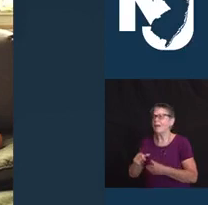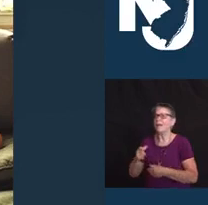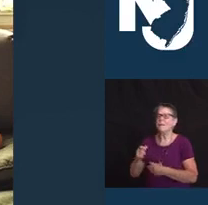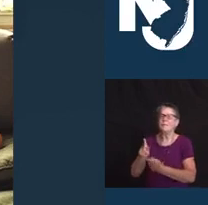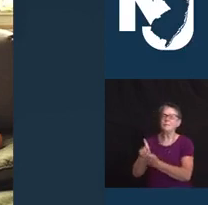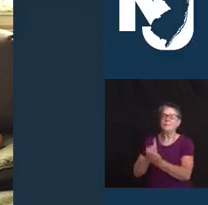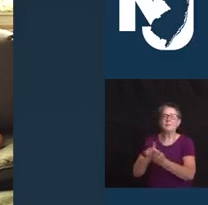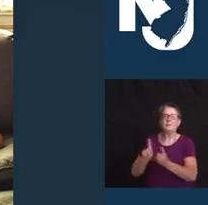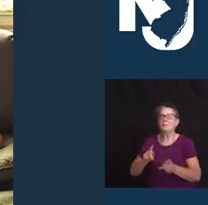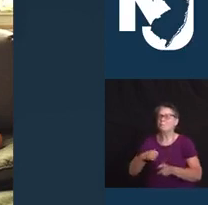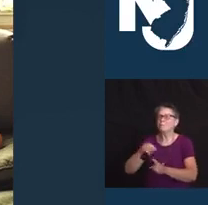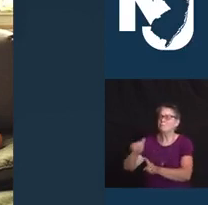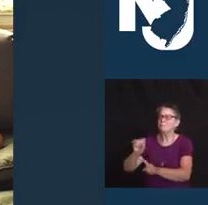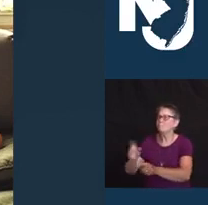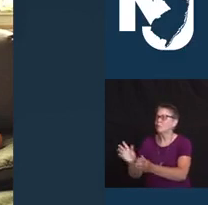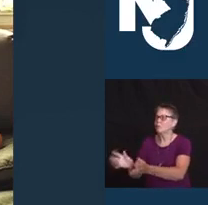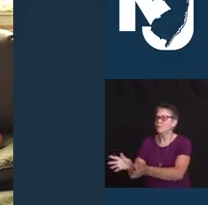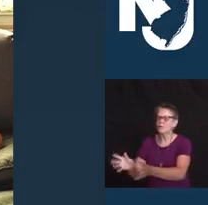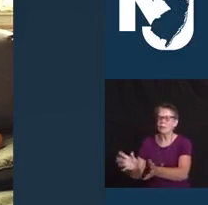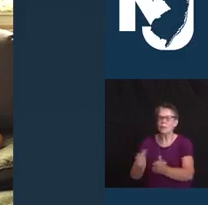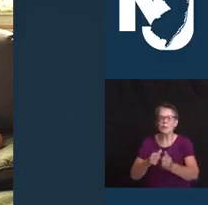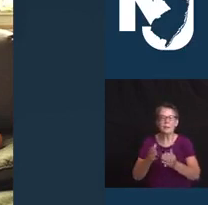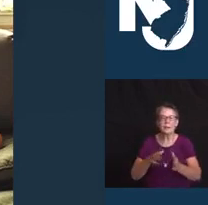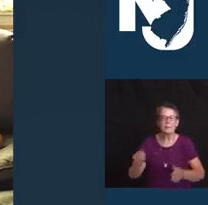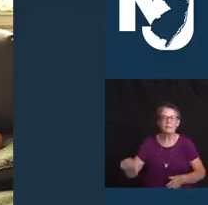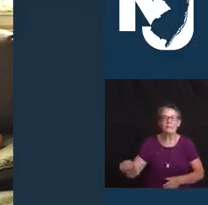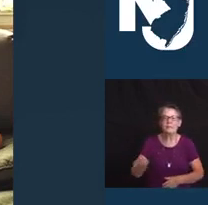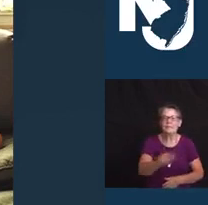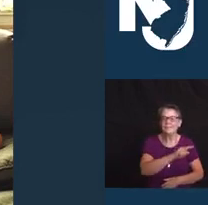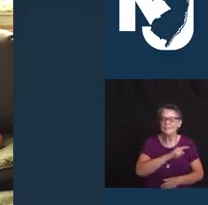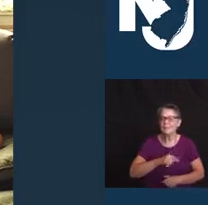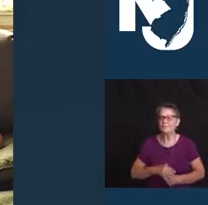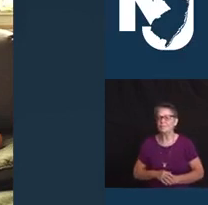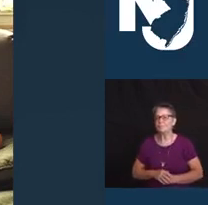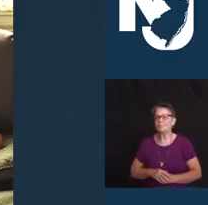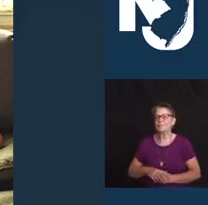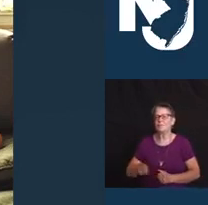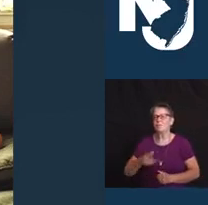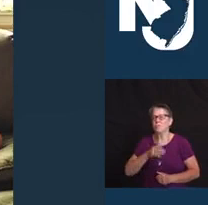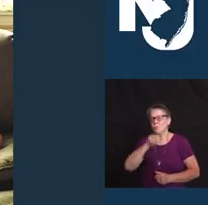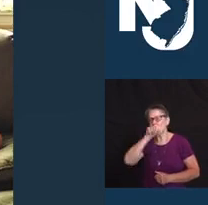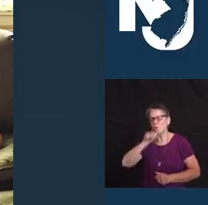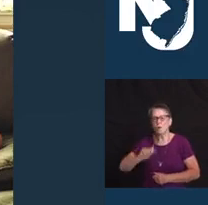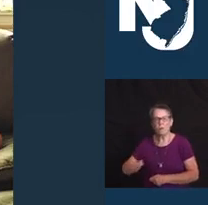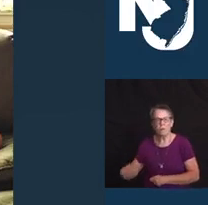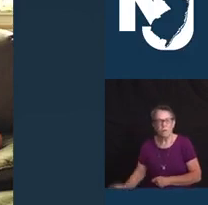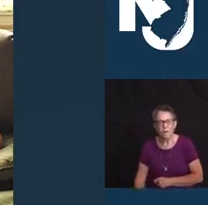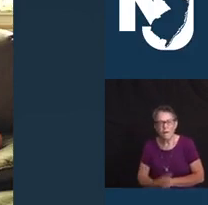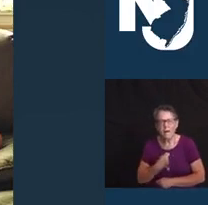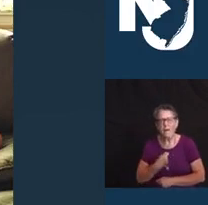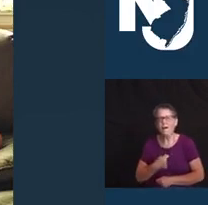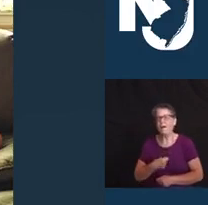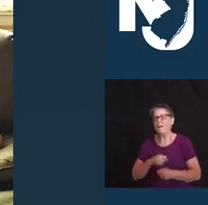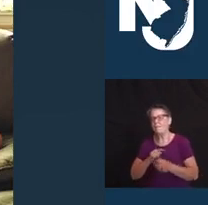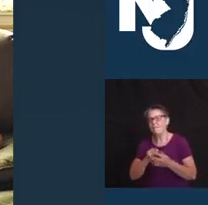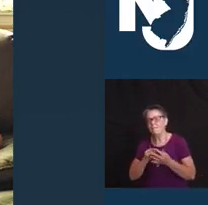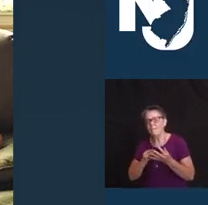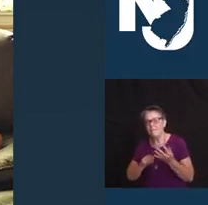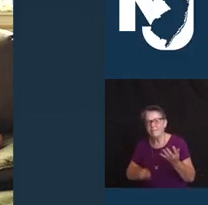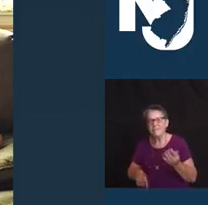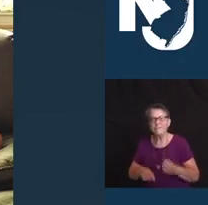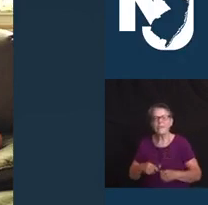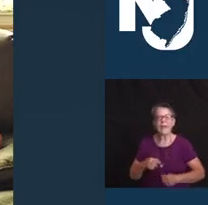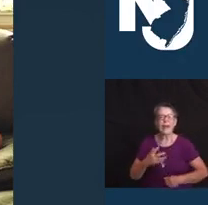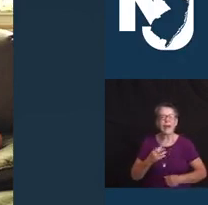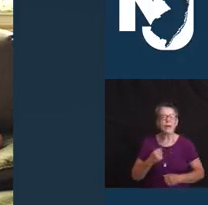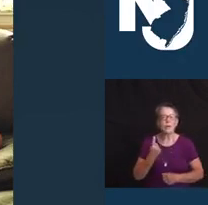golfer. Dennis is survived by his companion, Lorraine, along with his son, Scott, and his daughter, Danielle, and I had the great honor of speaking with